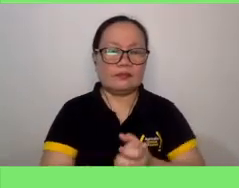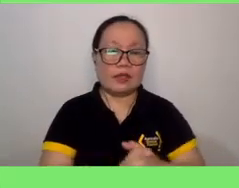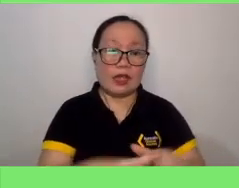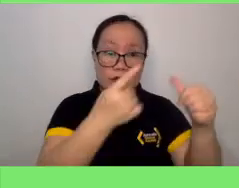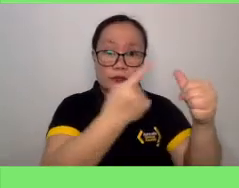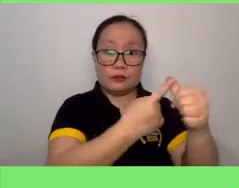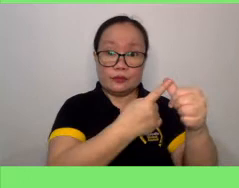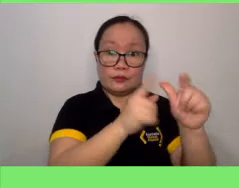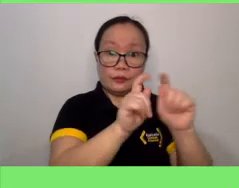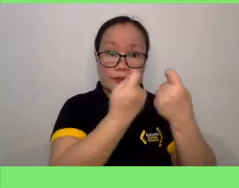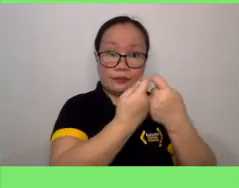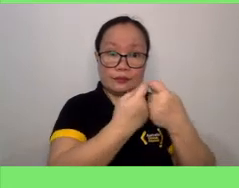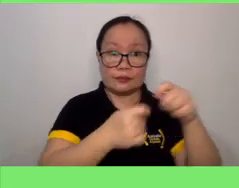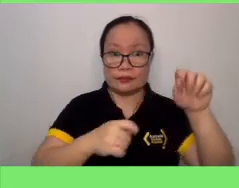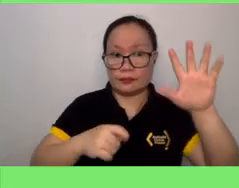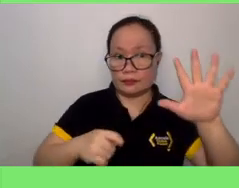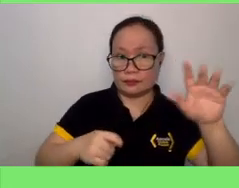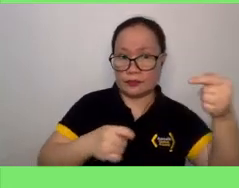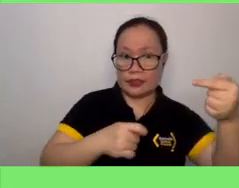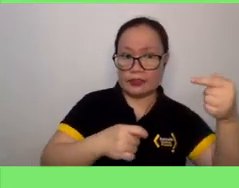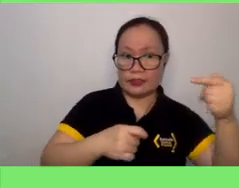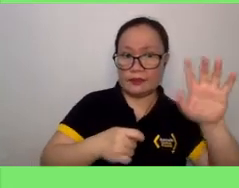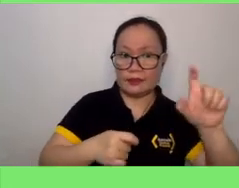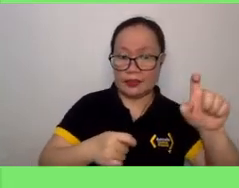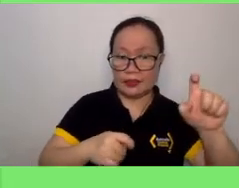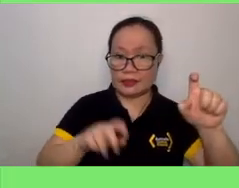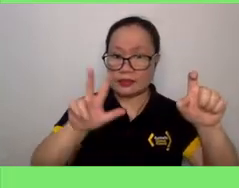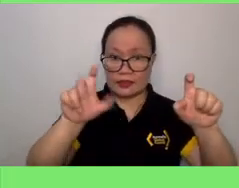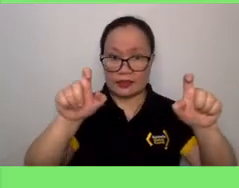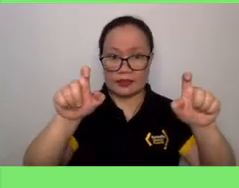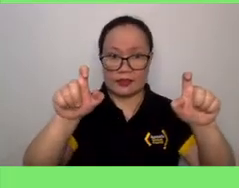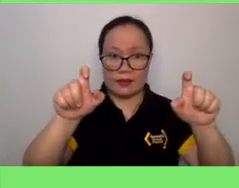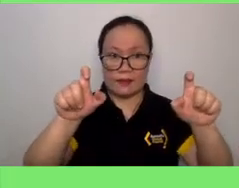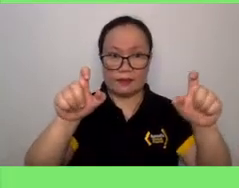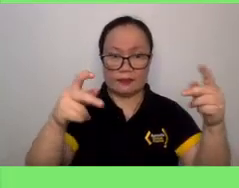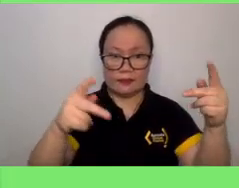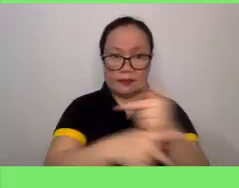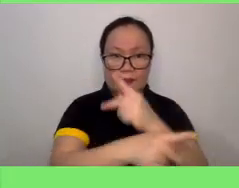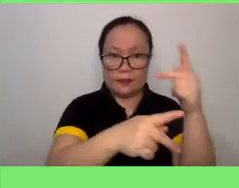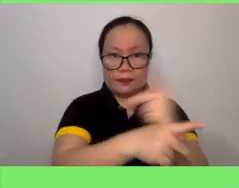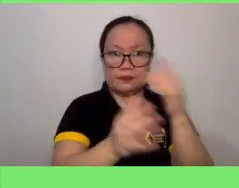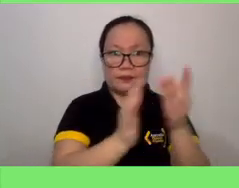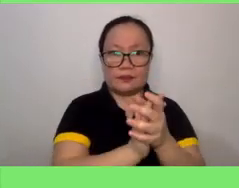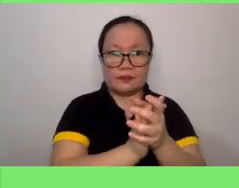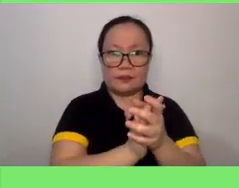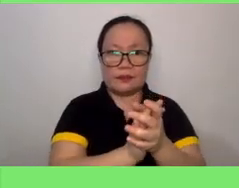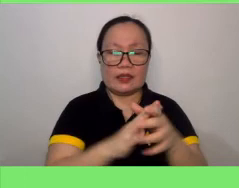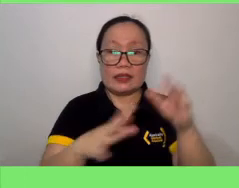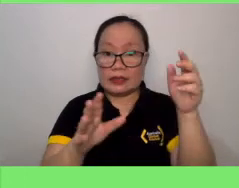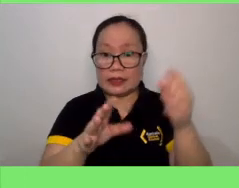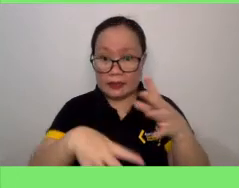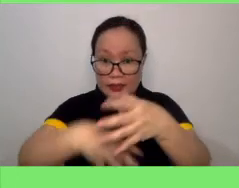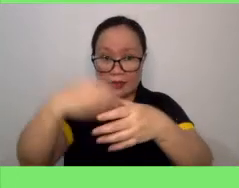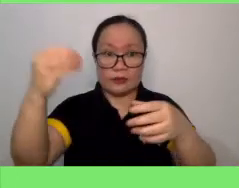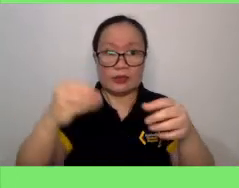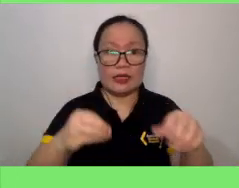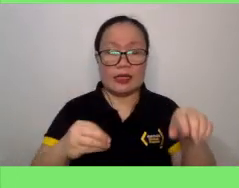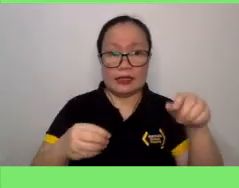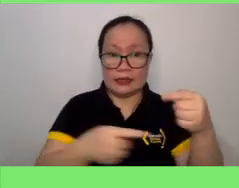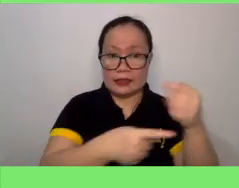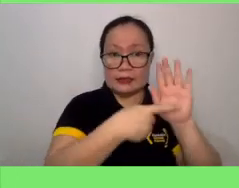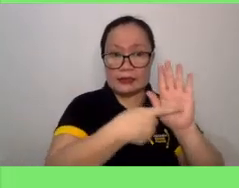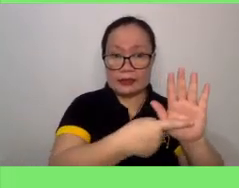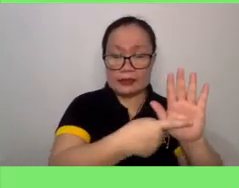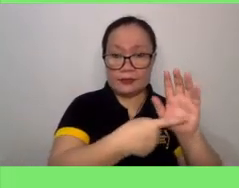us get the first term, negative 5x, 3x. Okay, and then outer, yung parehong nasa gilid, negative